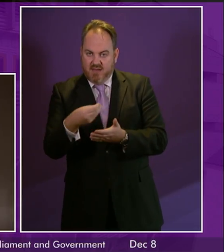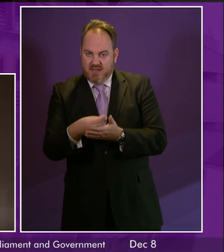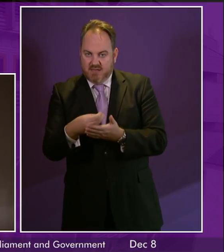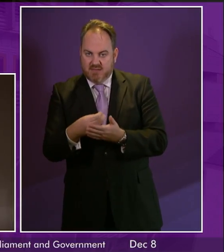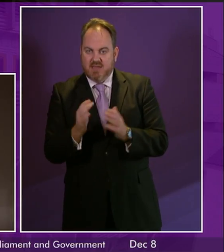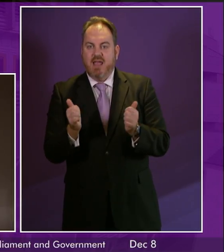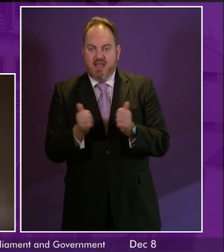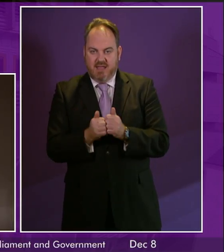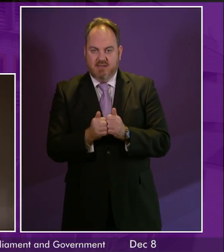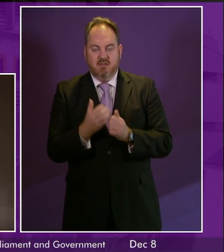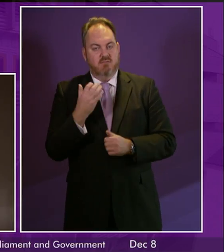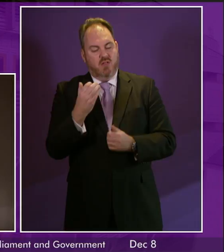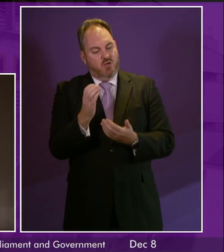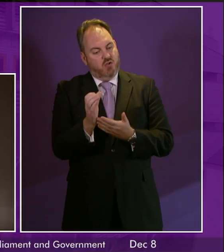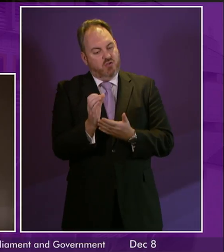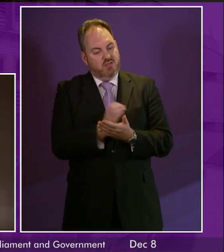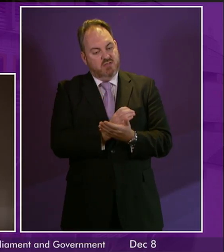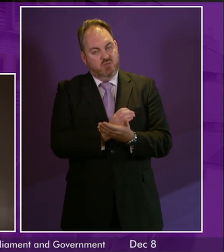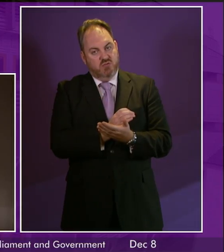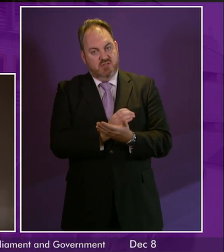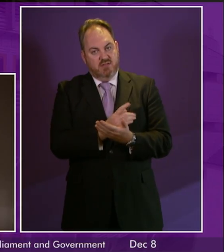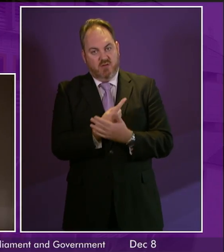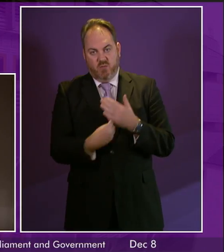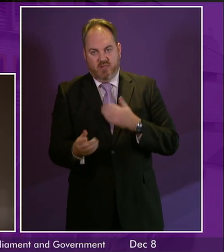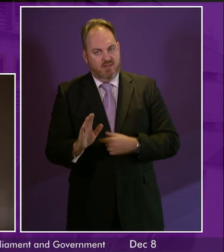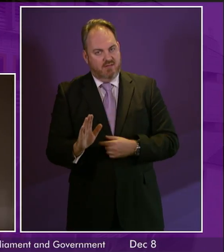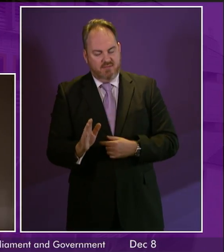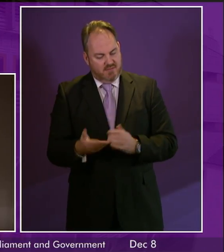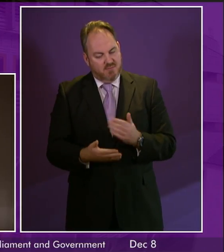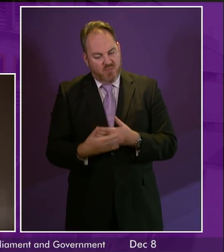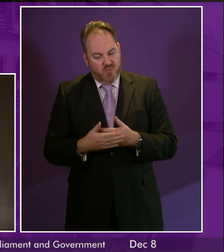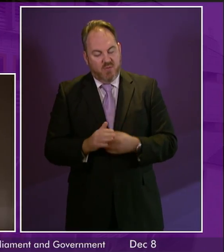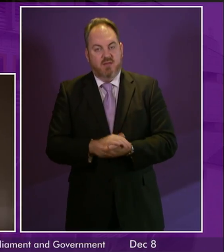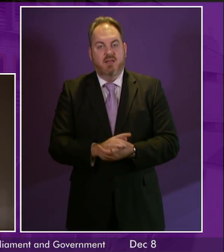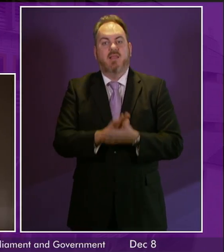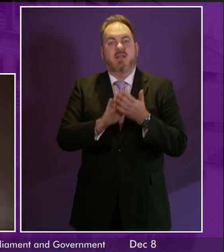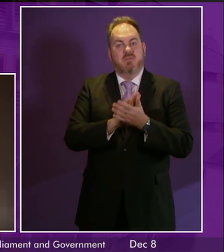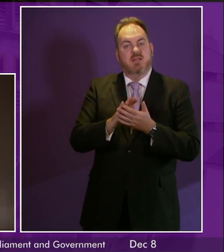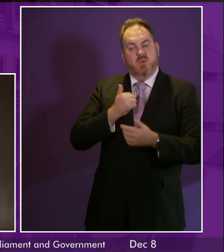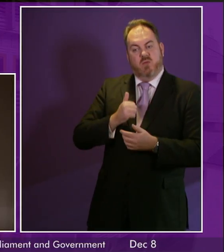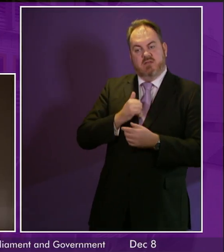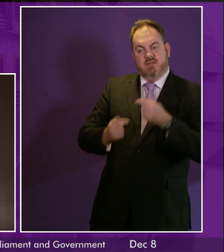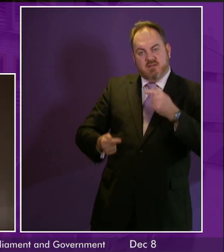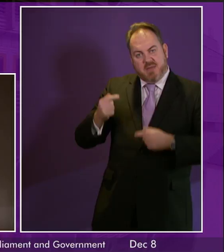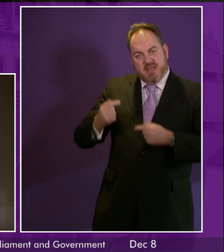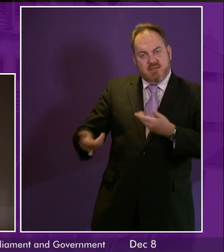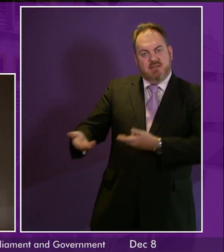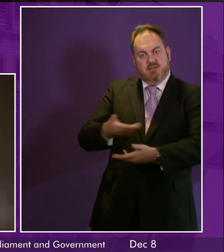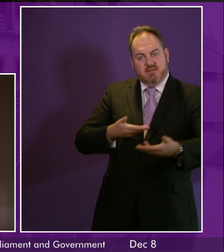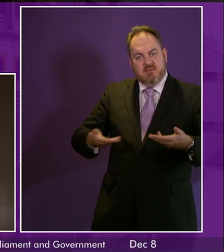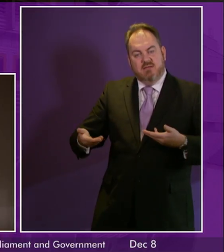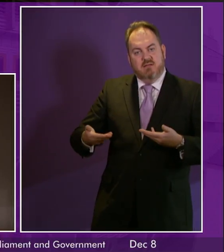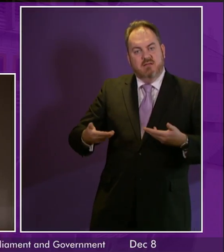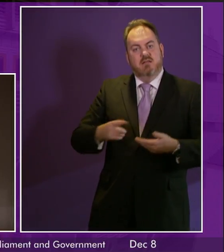Committee. Accordingly, as a result of this, the committee also agreed to seek a debate, as had been the